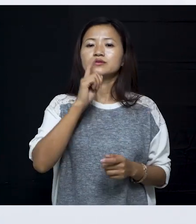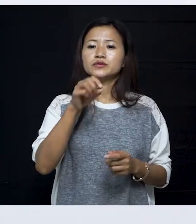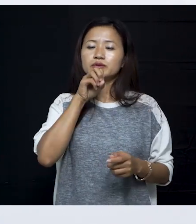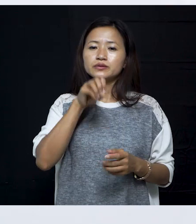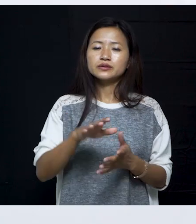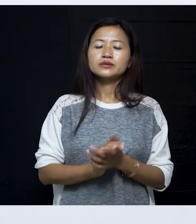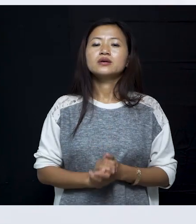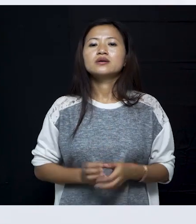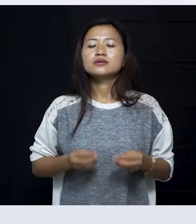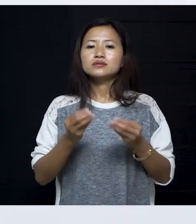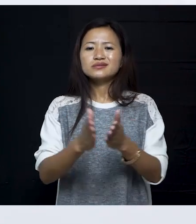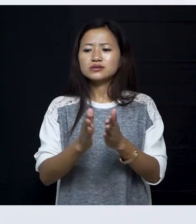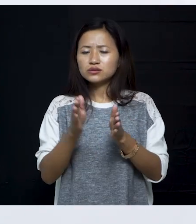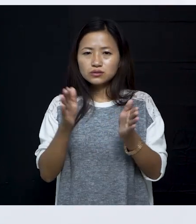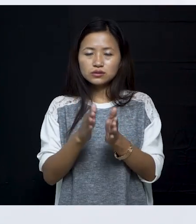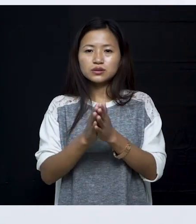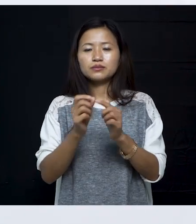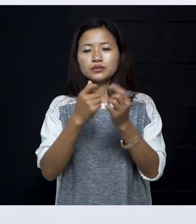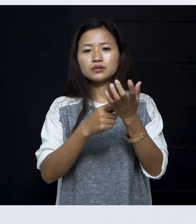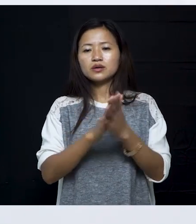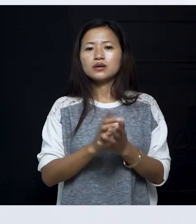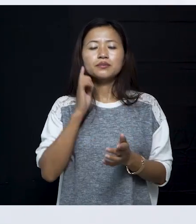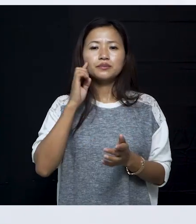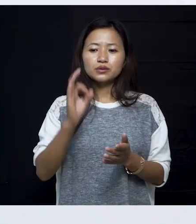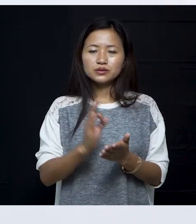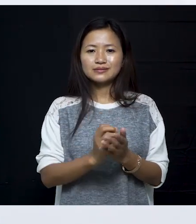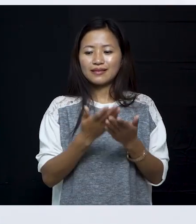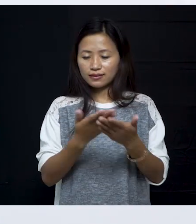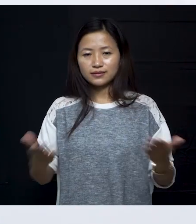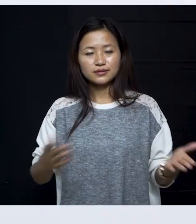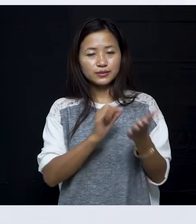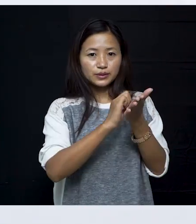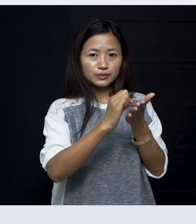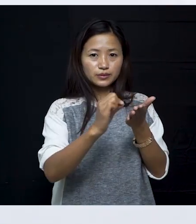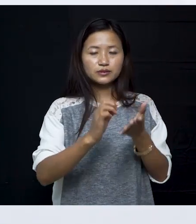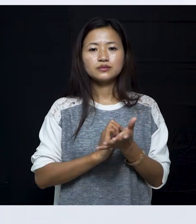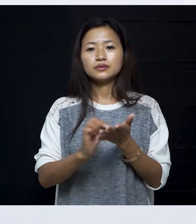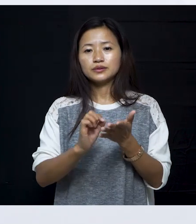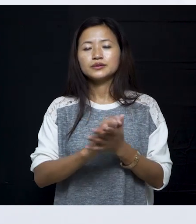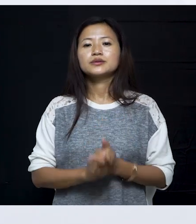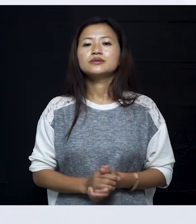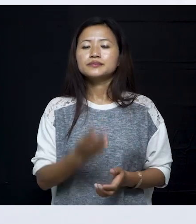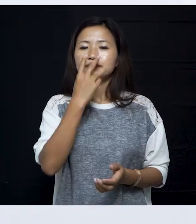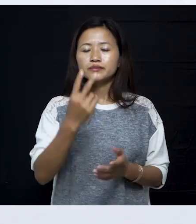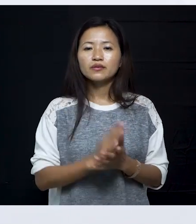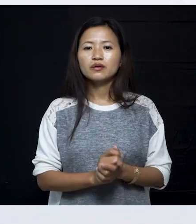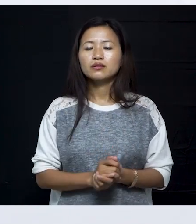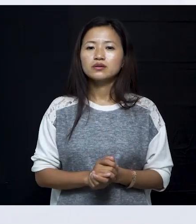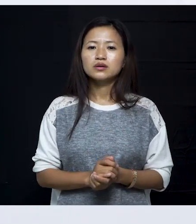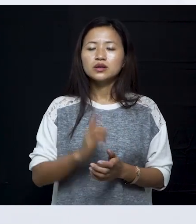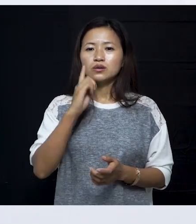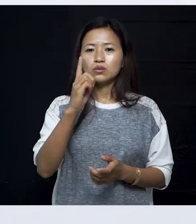short, precise manner. Only the important things are being written. So that's what you would have here. Now let's take a look at